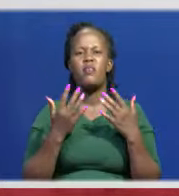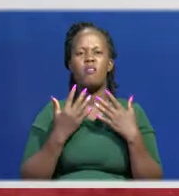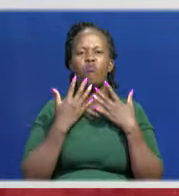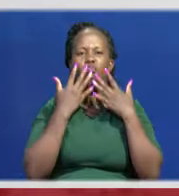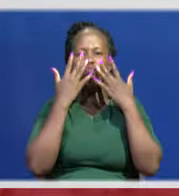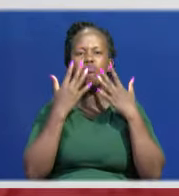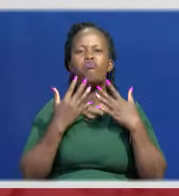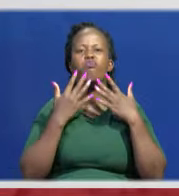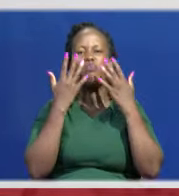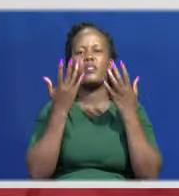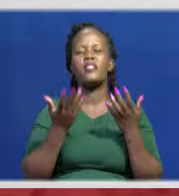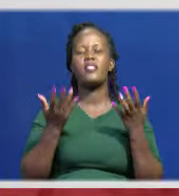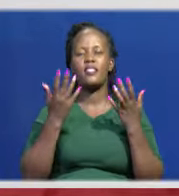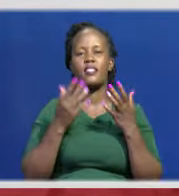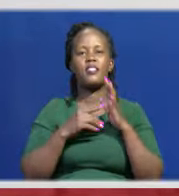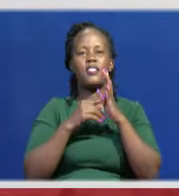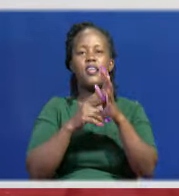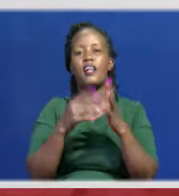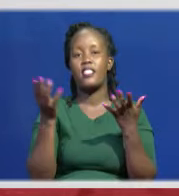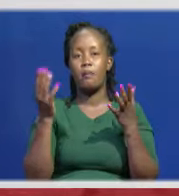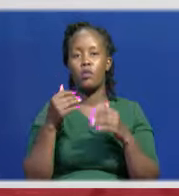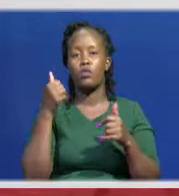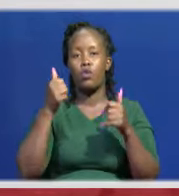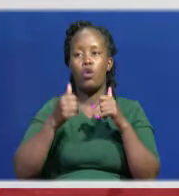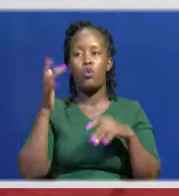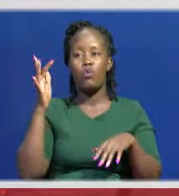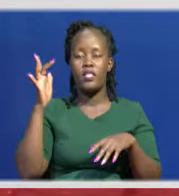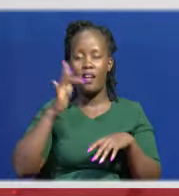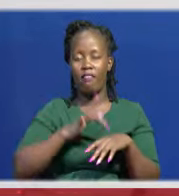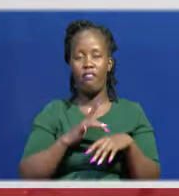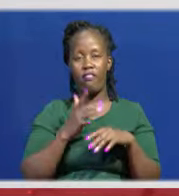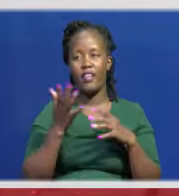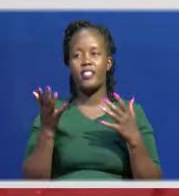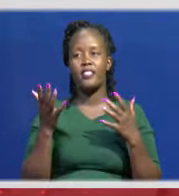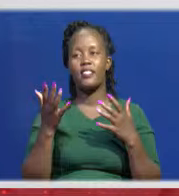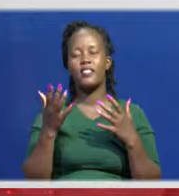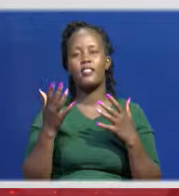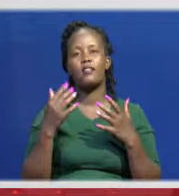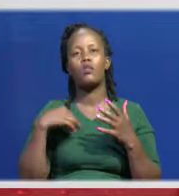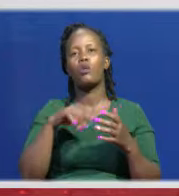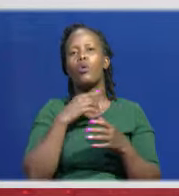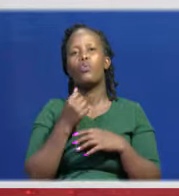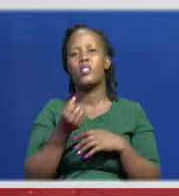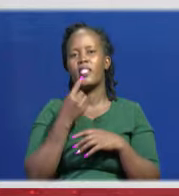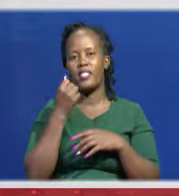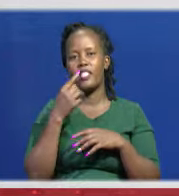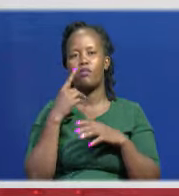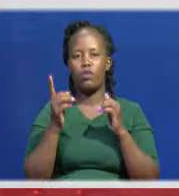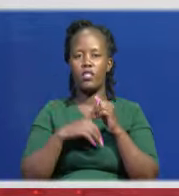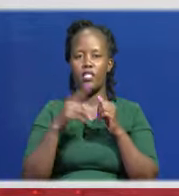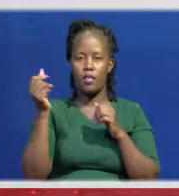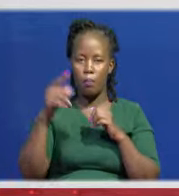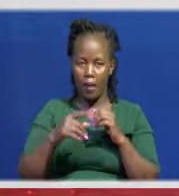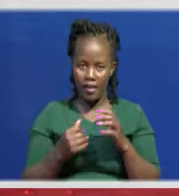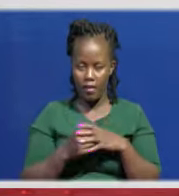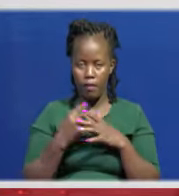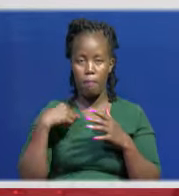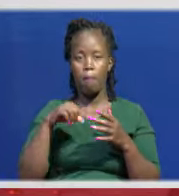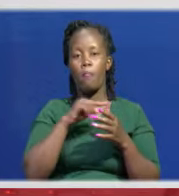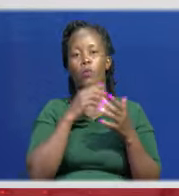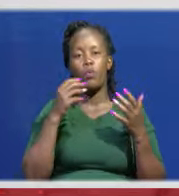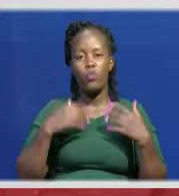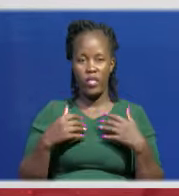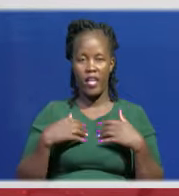non-severe forms of TB, for example, those affecting the lymph nodes, we treat for 6 months. So we give an intensified course